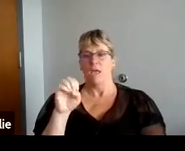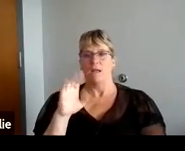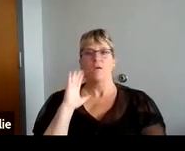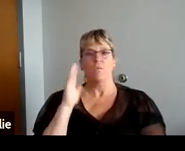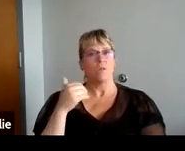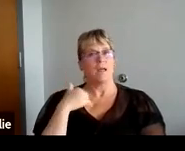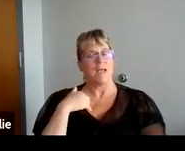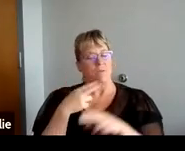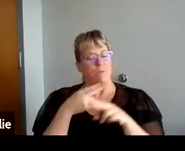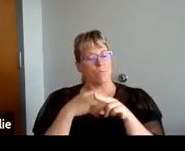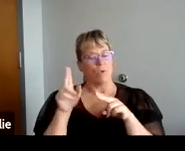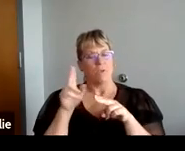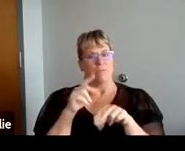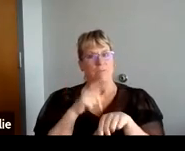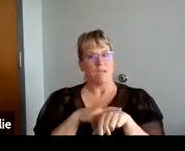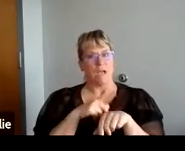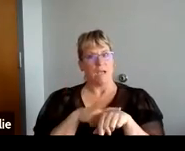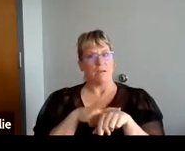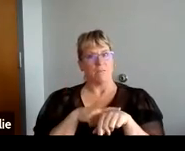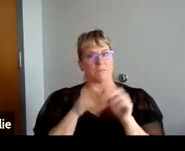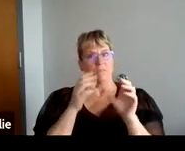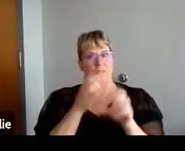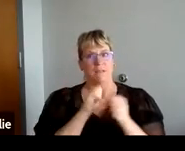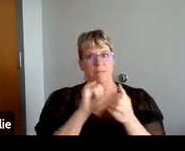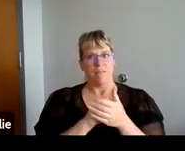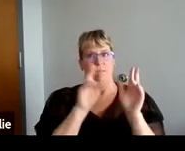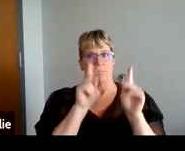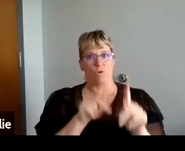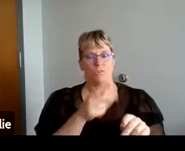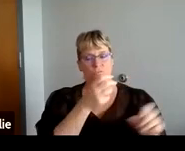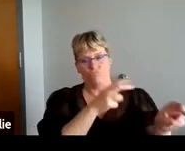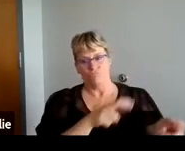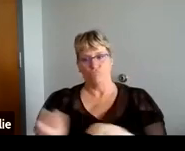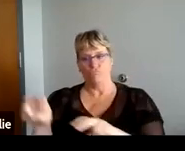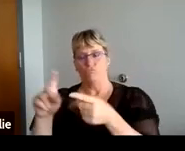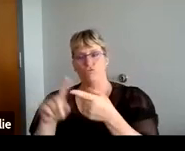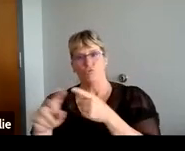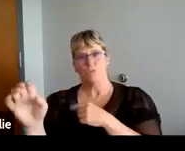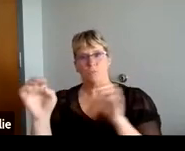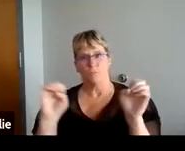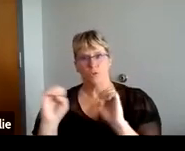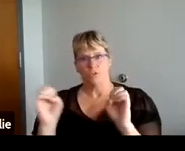a brief period of time to get the individual into an emergency